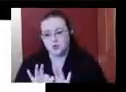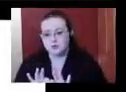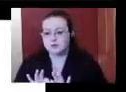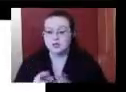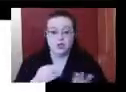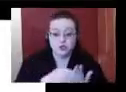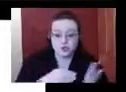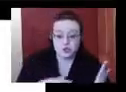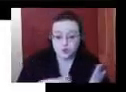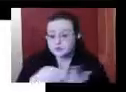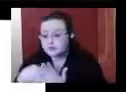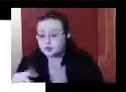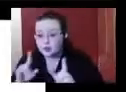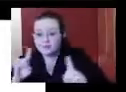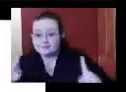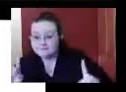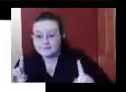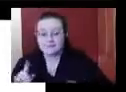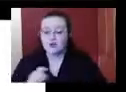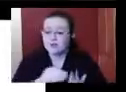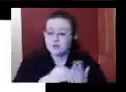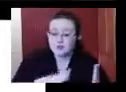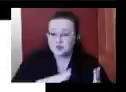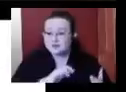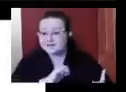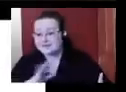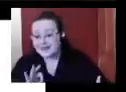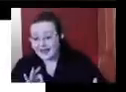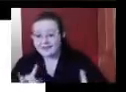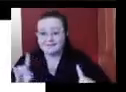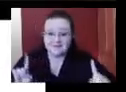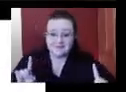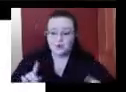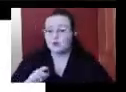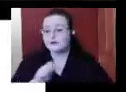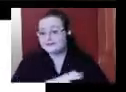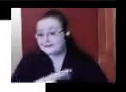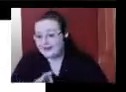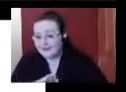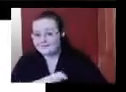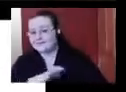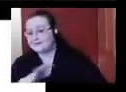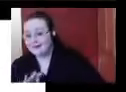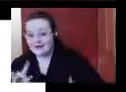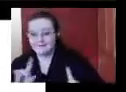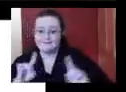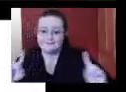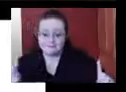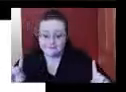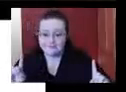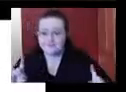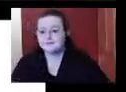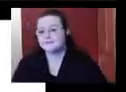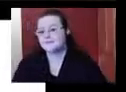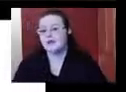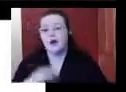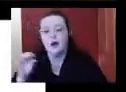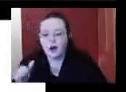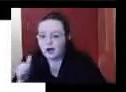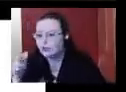between students and staff, and between staff members. Physical distancing measures are then to be layered with other public health